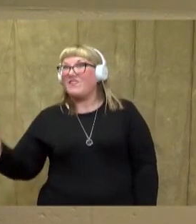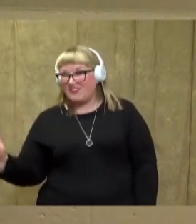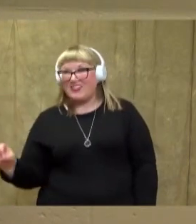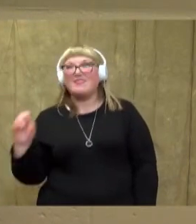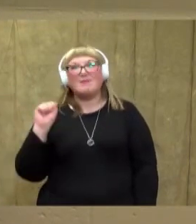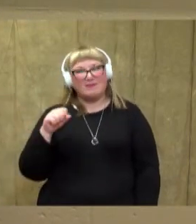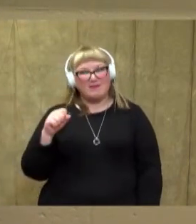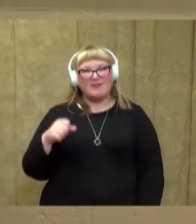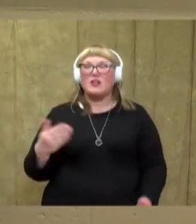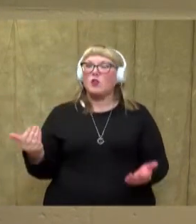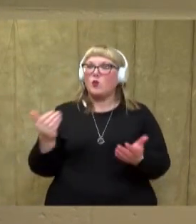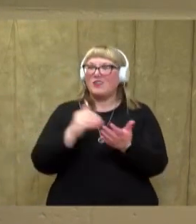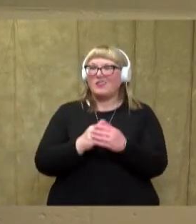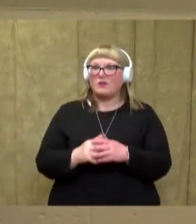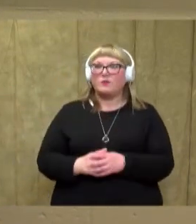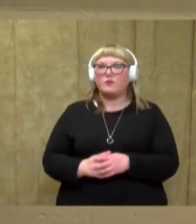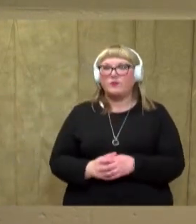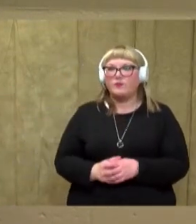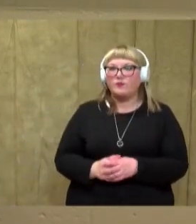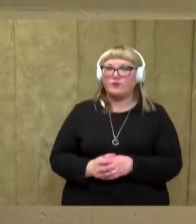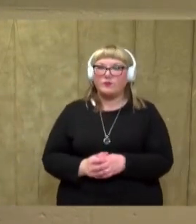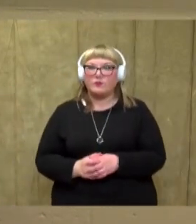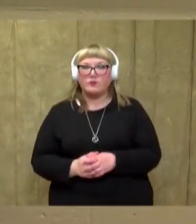50. Let's try another one just like that.